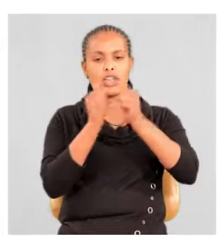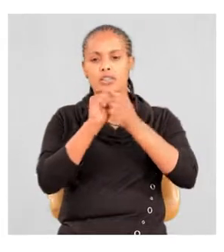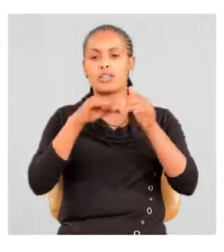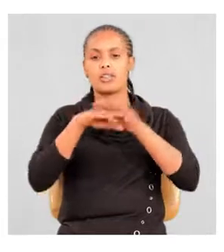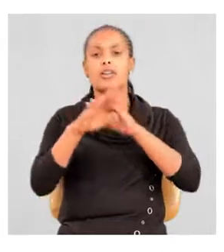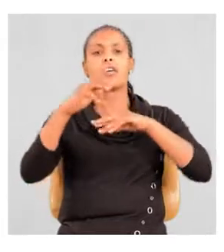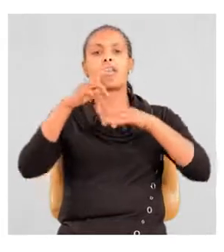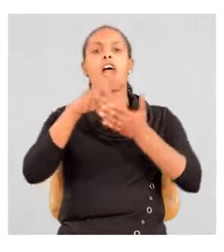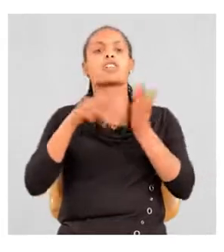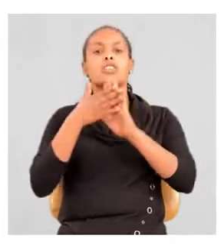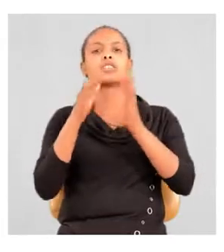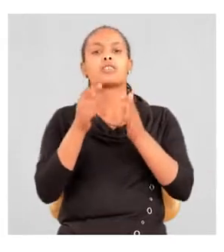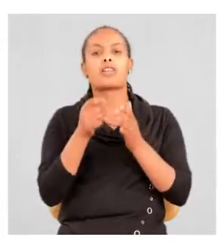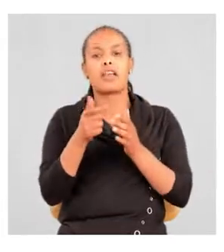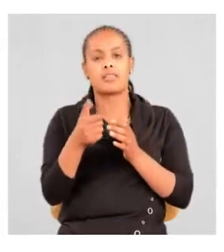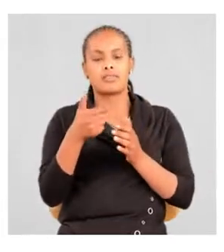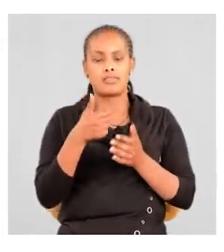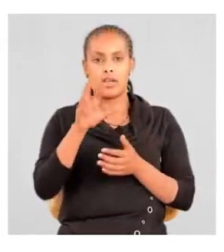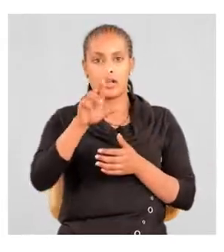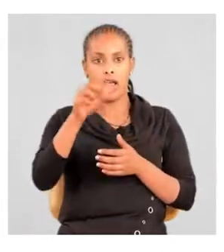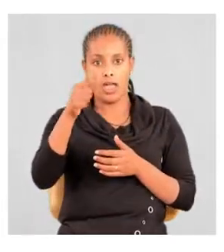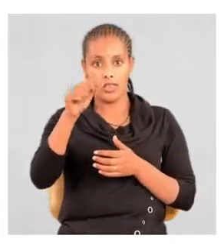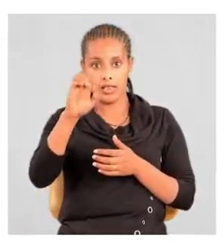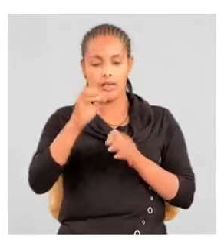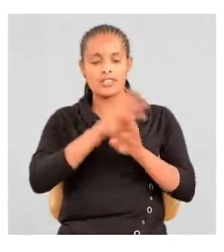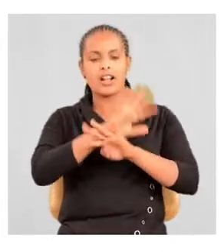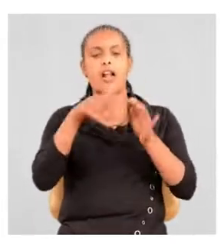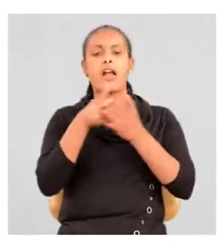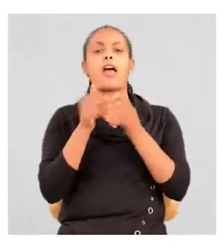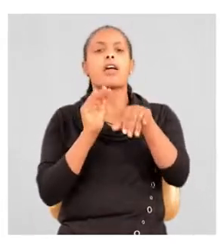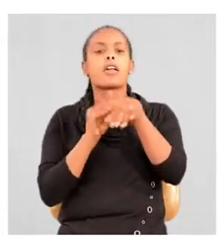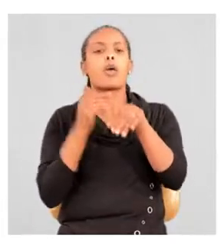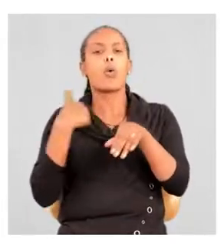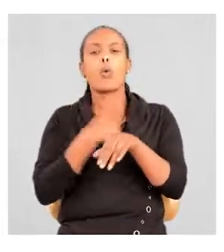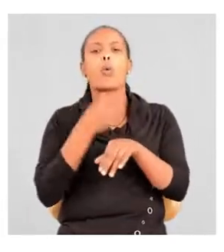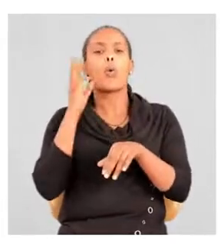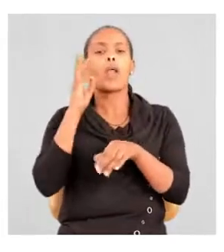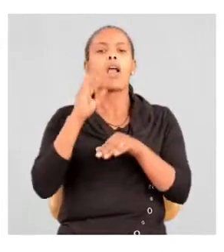reaction rates. Generally, a catalyst will